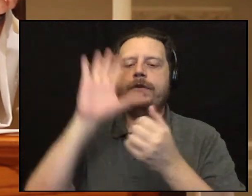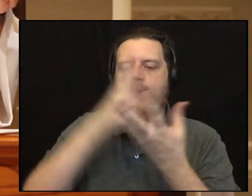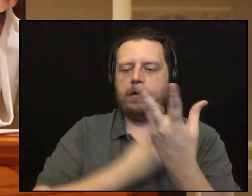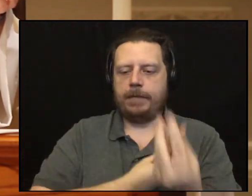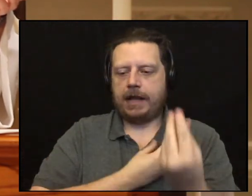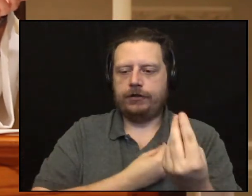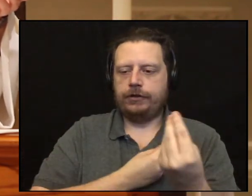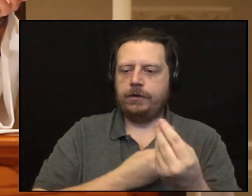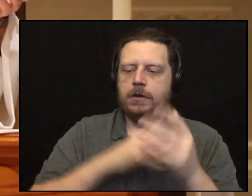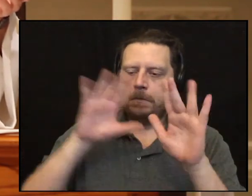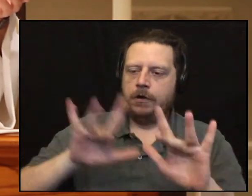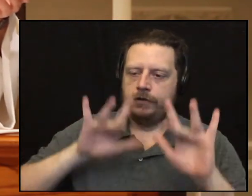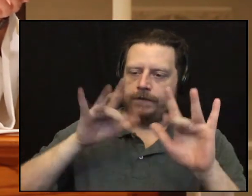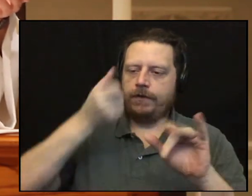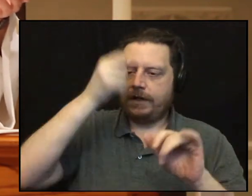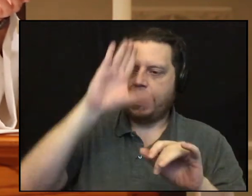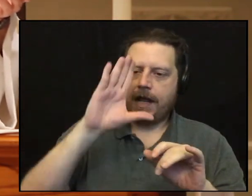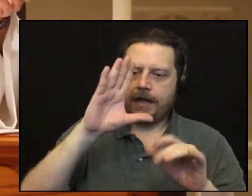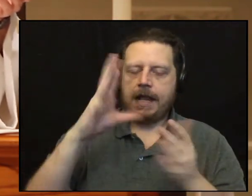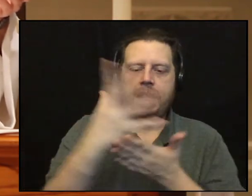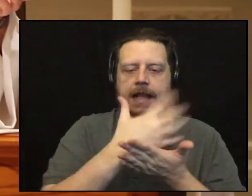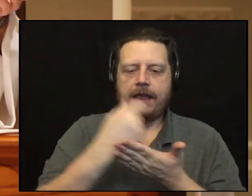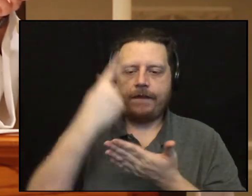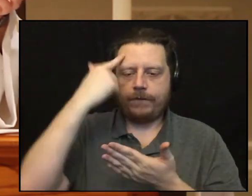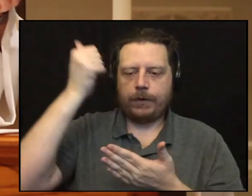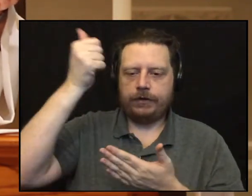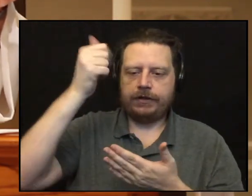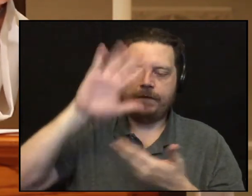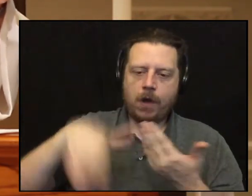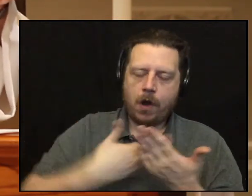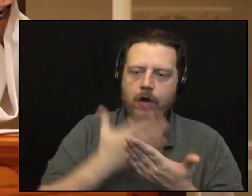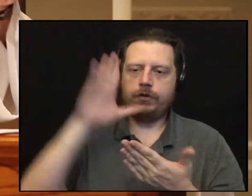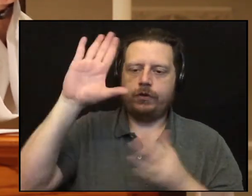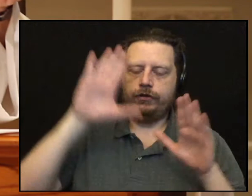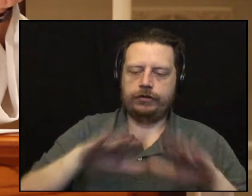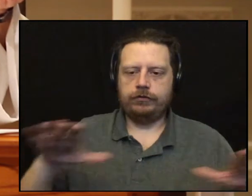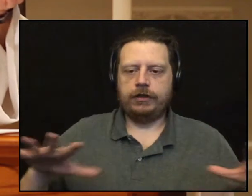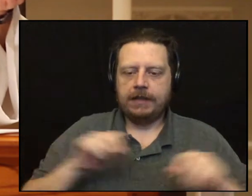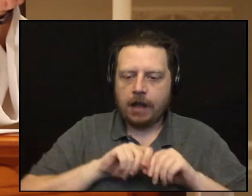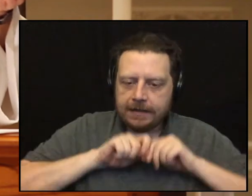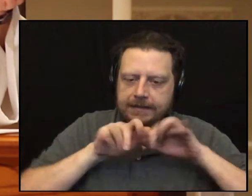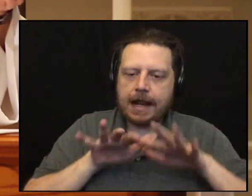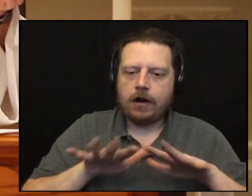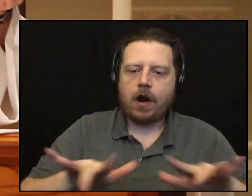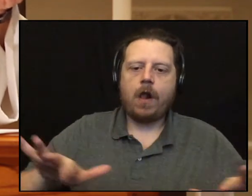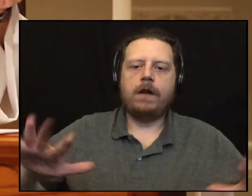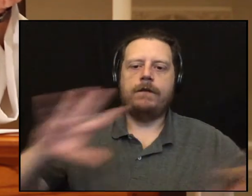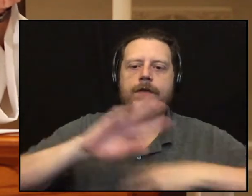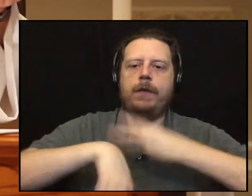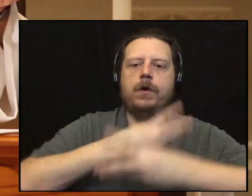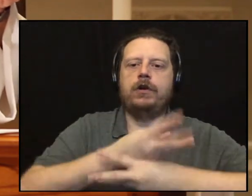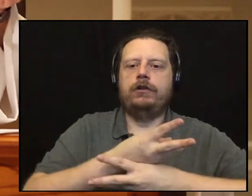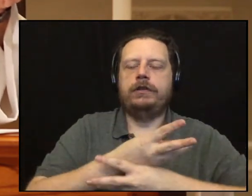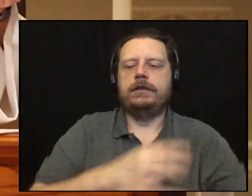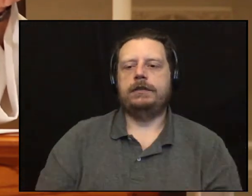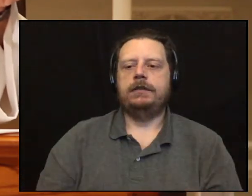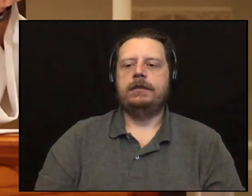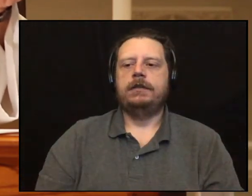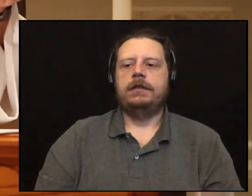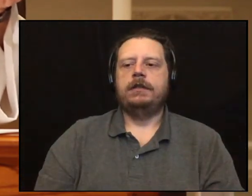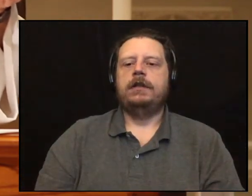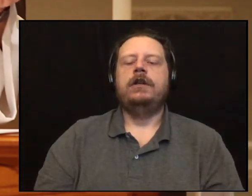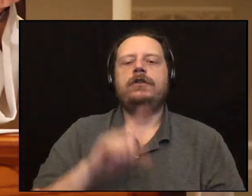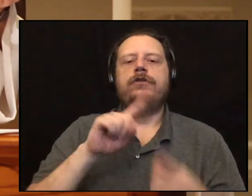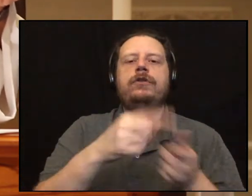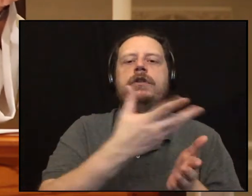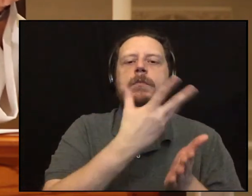God, gather to yourself all your children scattered throughout the world. To our departed